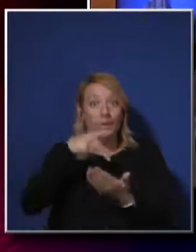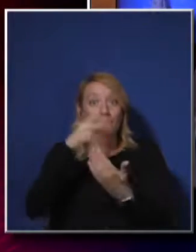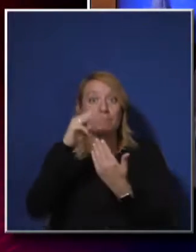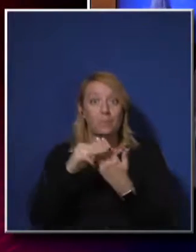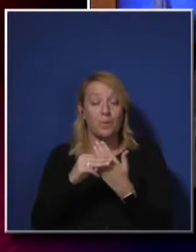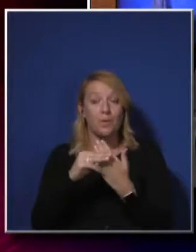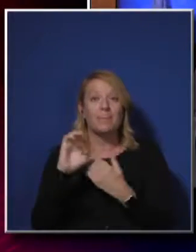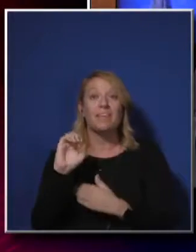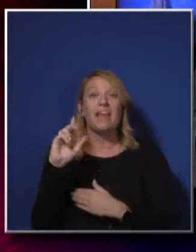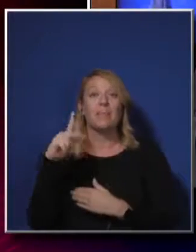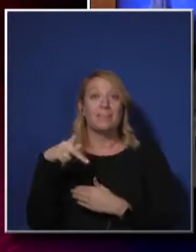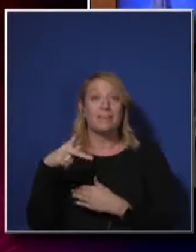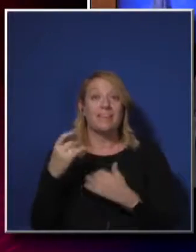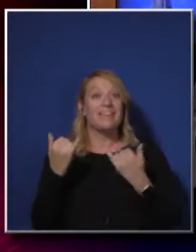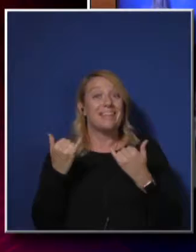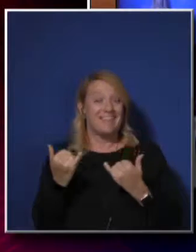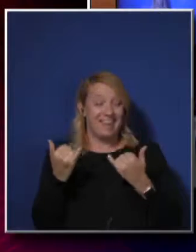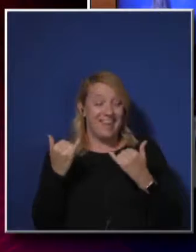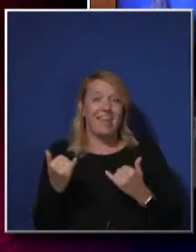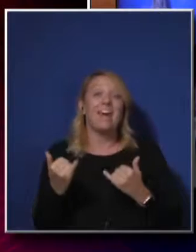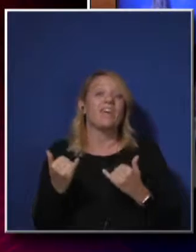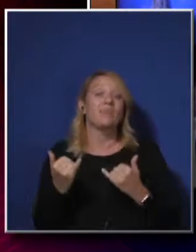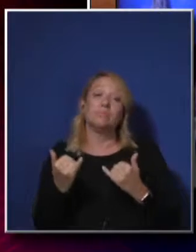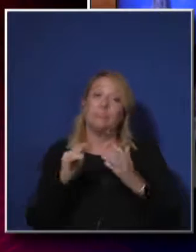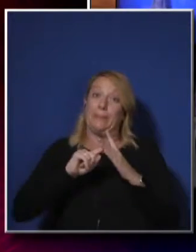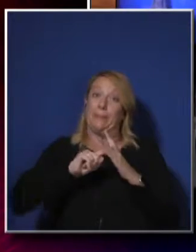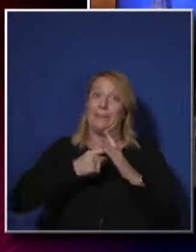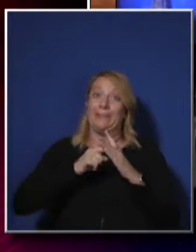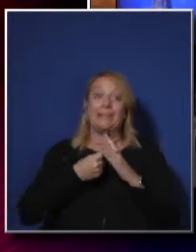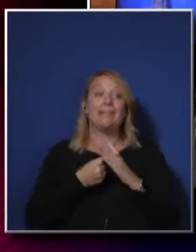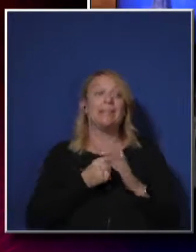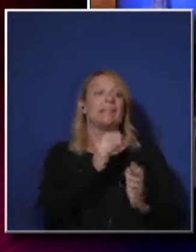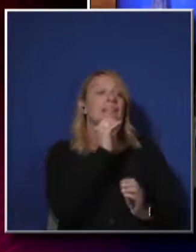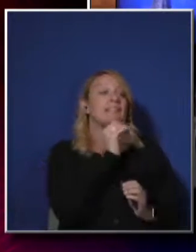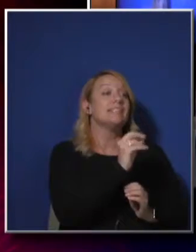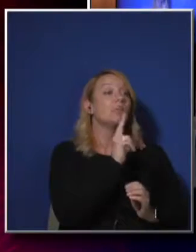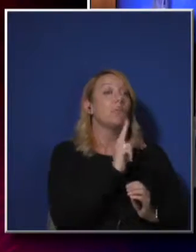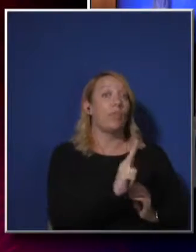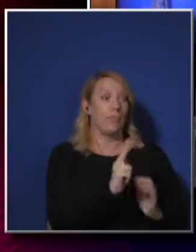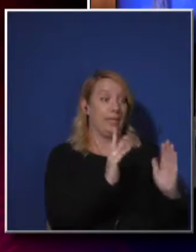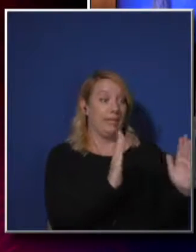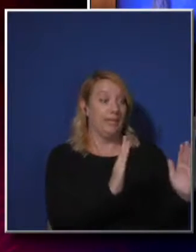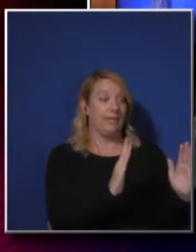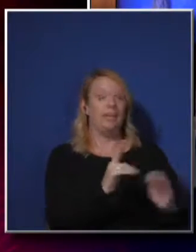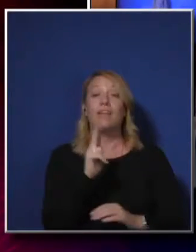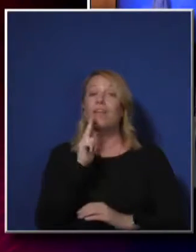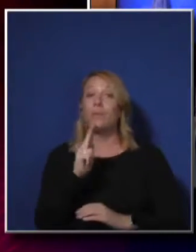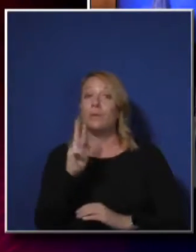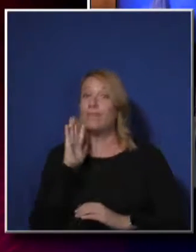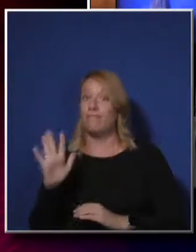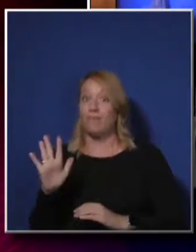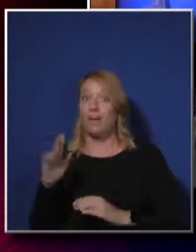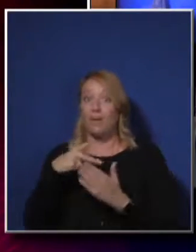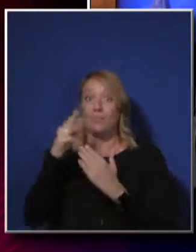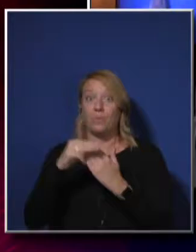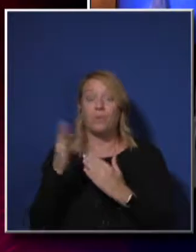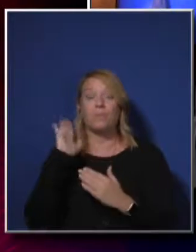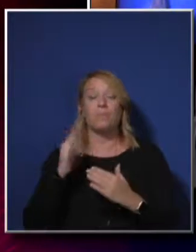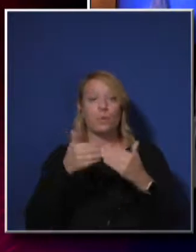at the beginning stages of integrating the 0 to 3 with the 3 to 5 programming.